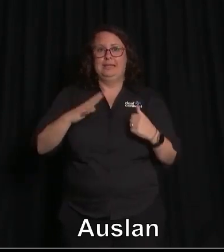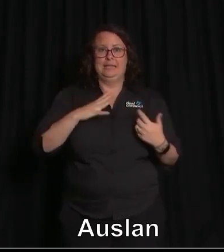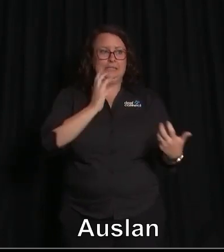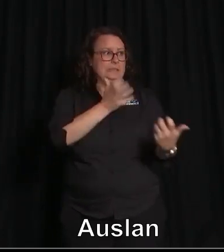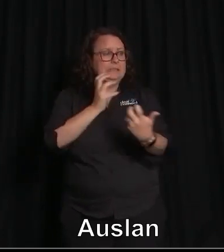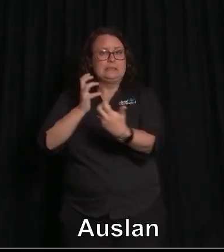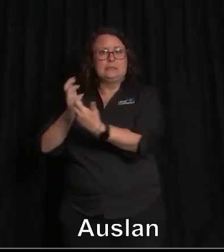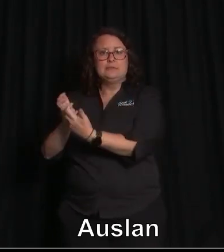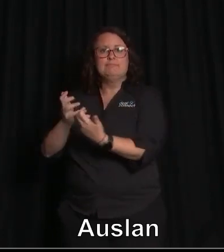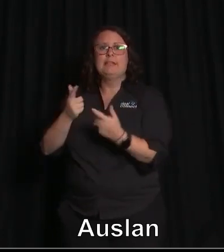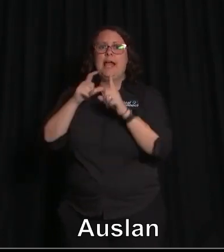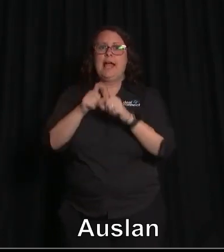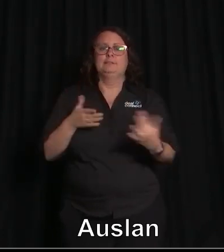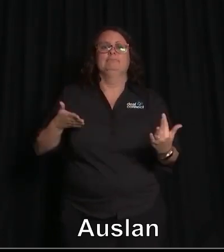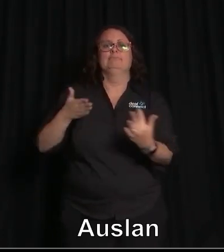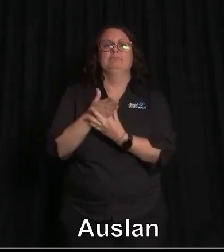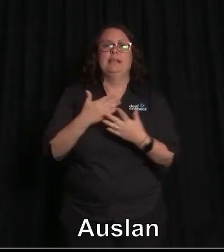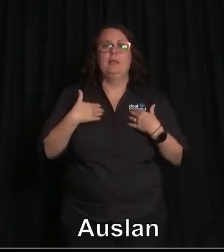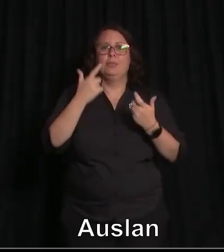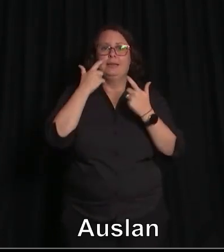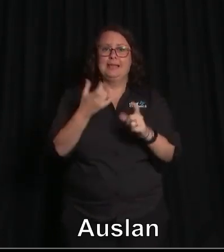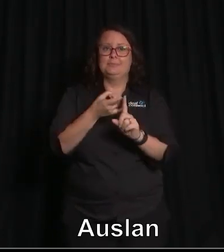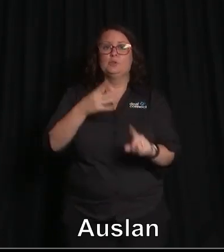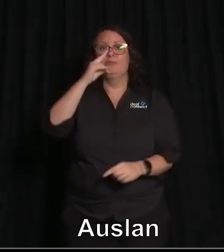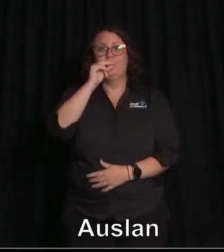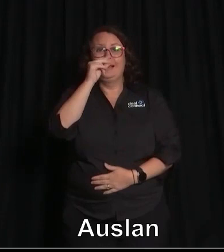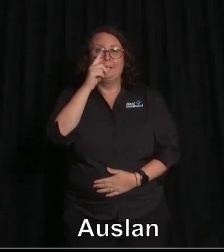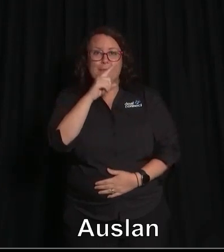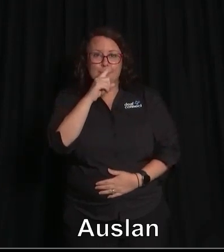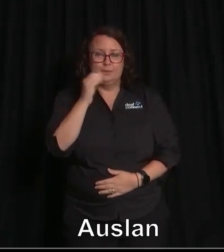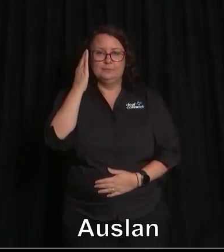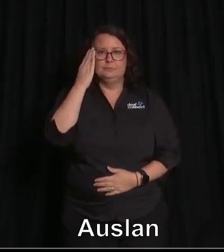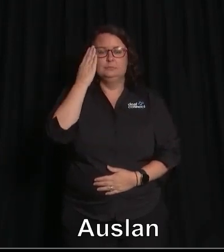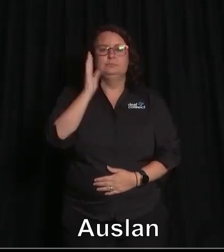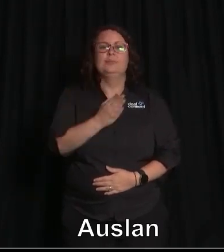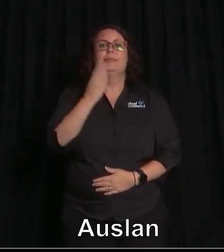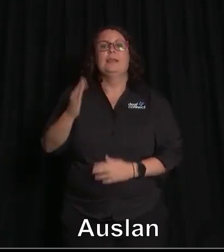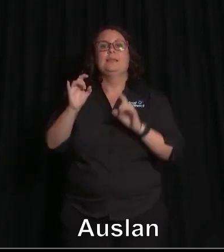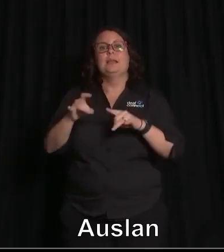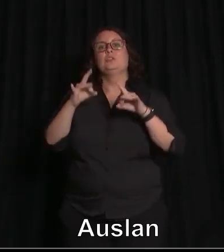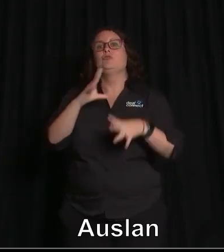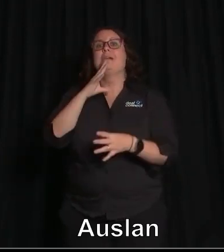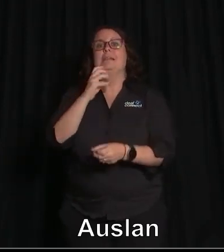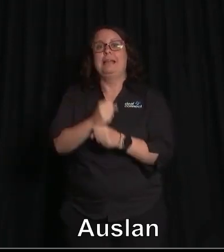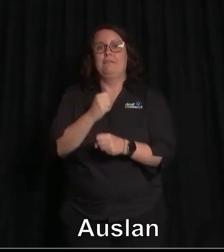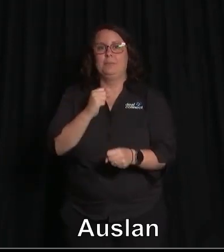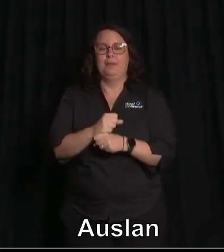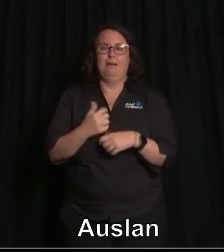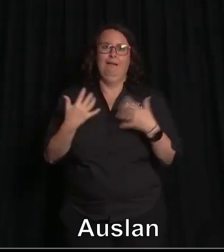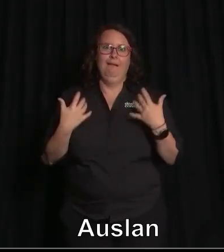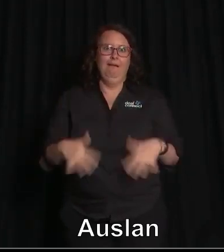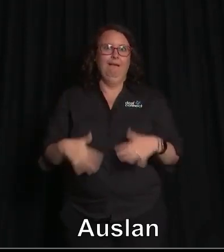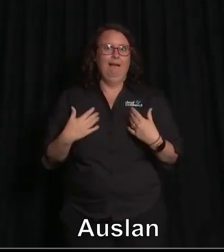in finding health care, especially for young people. And then the Australian government made an